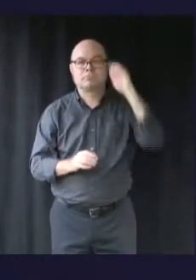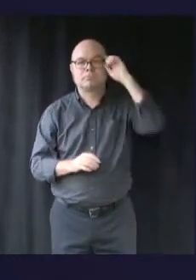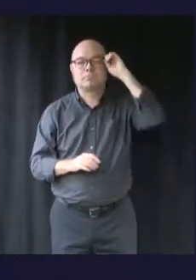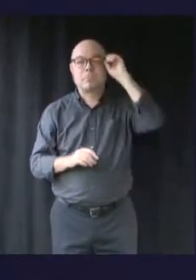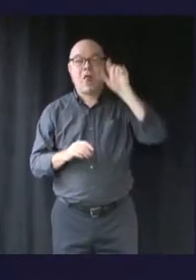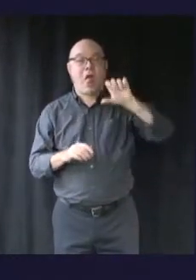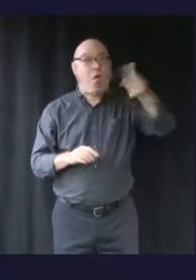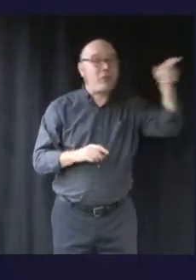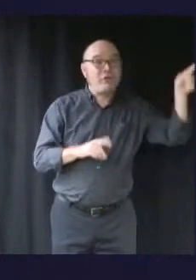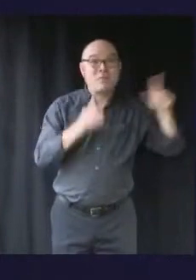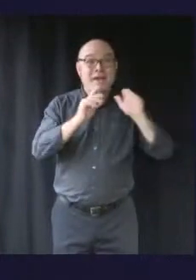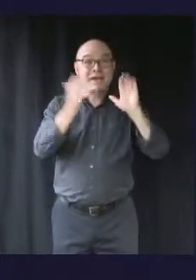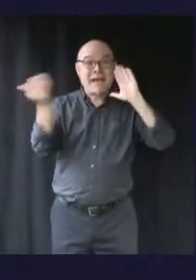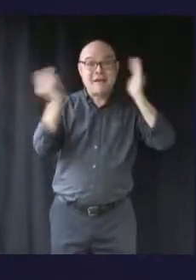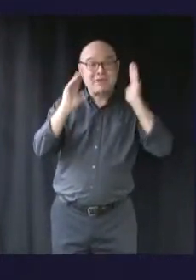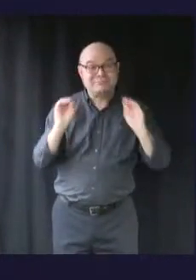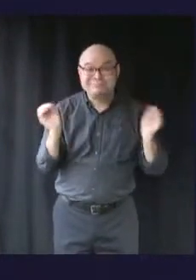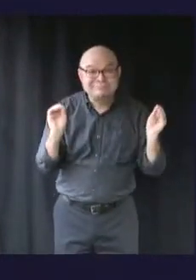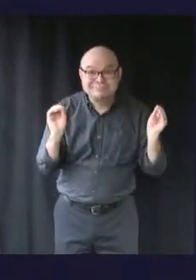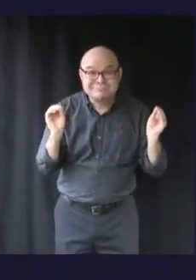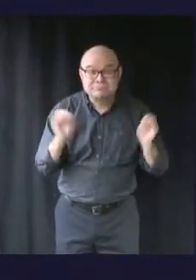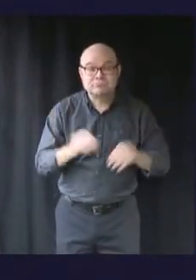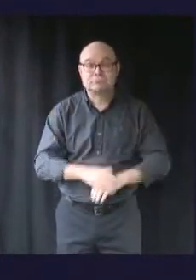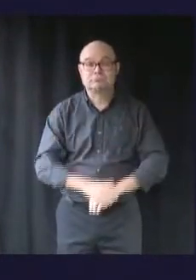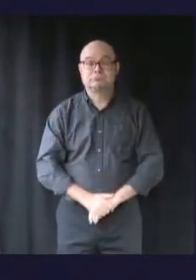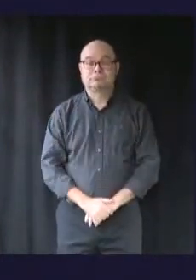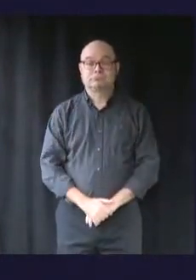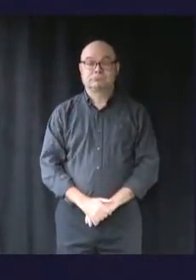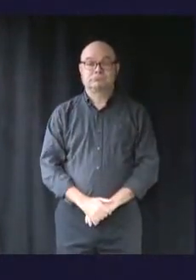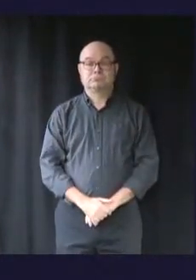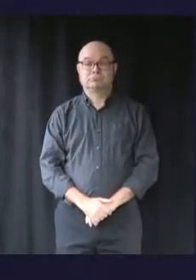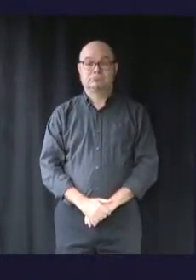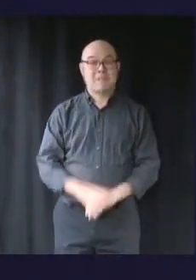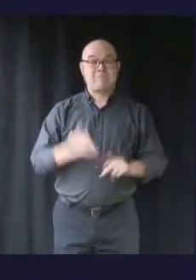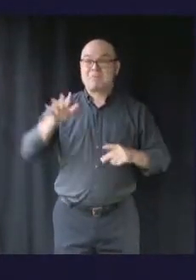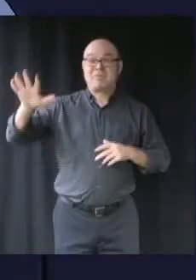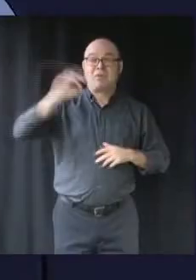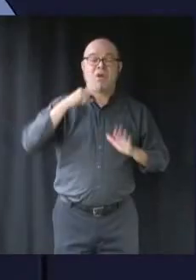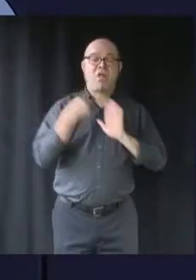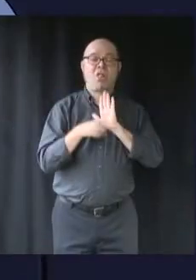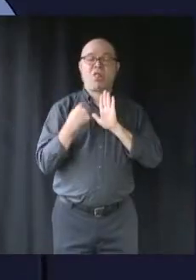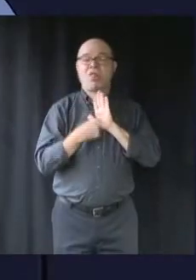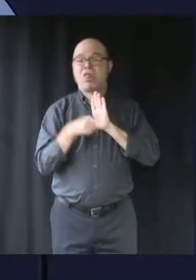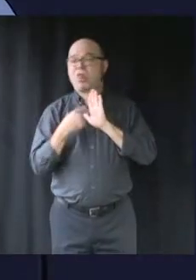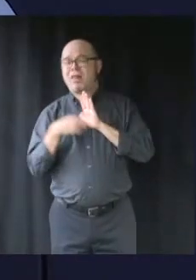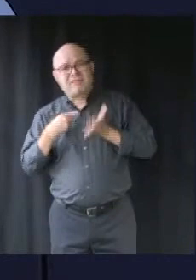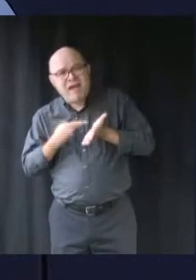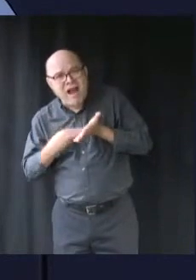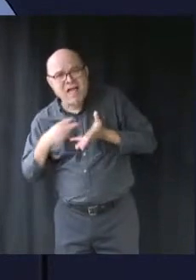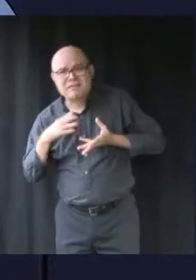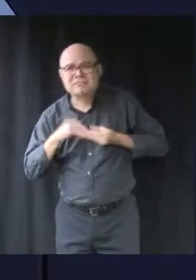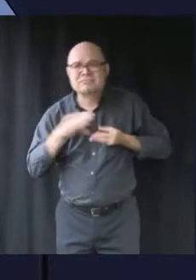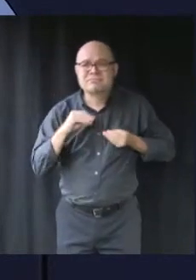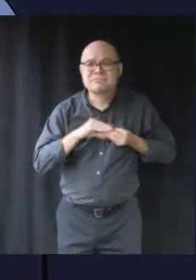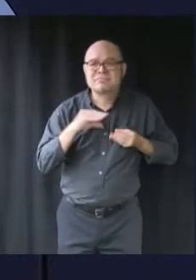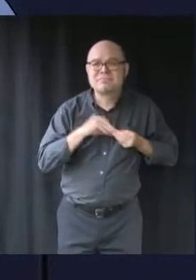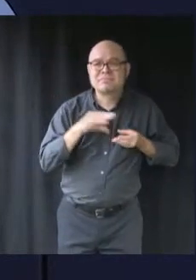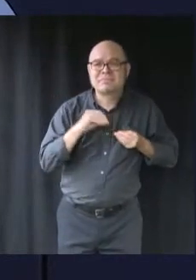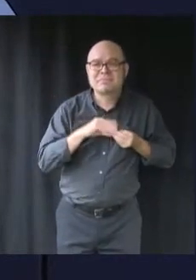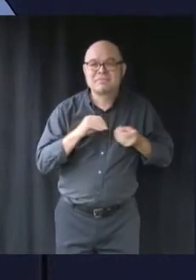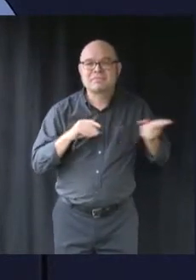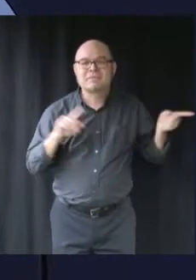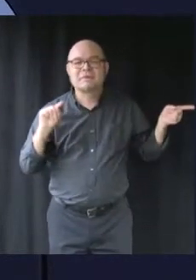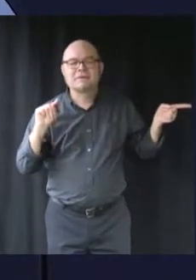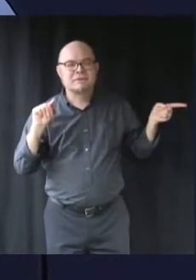on truth are still the harbinger of tyranny. Nothing about our democracy is assured, as I'm sure